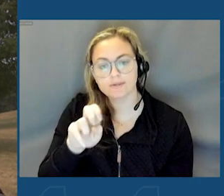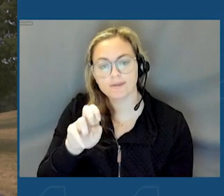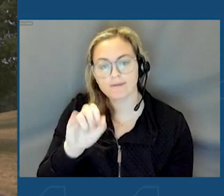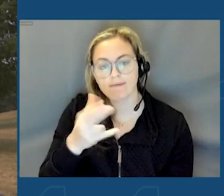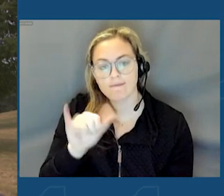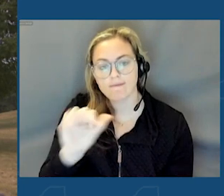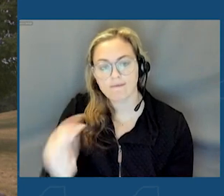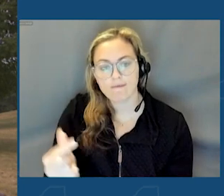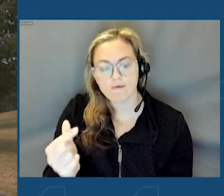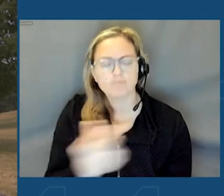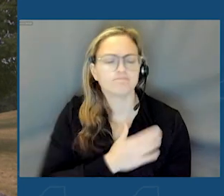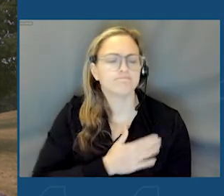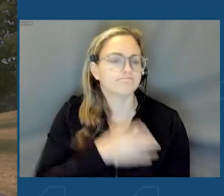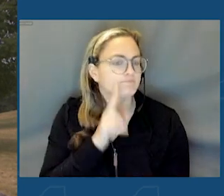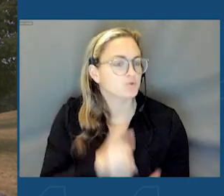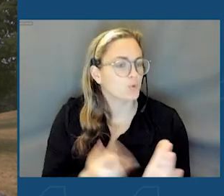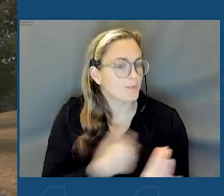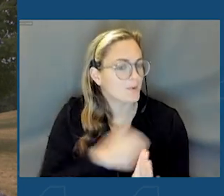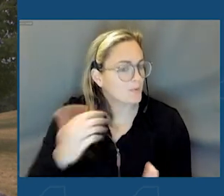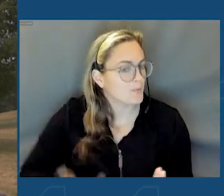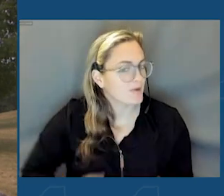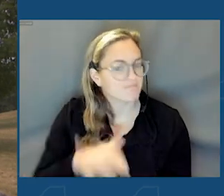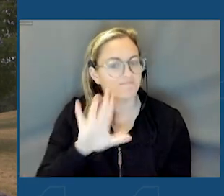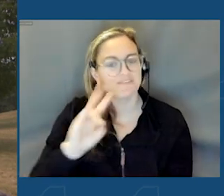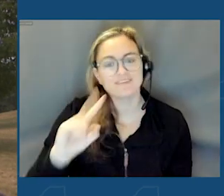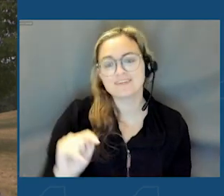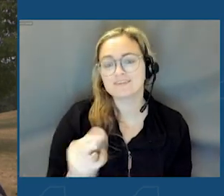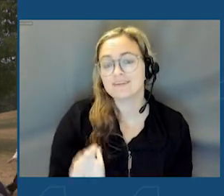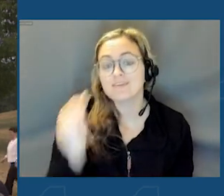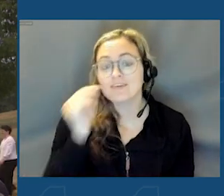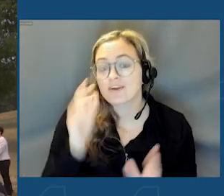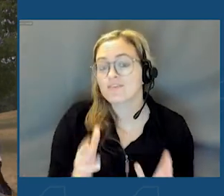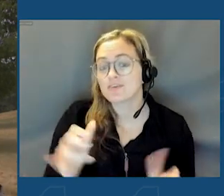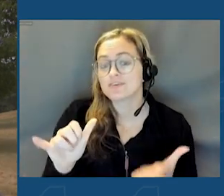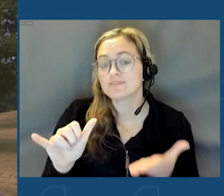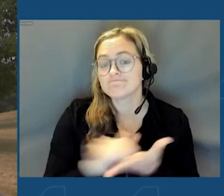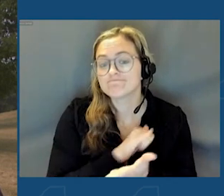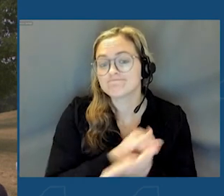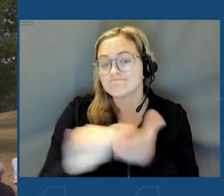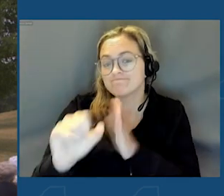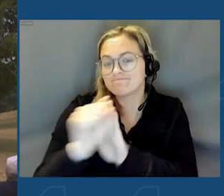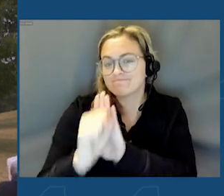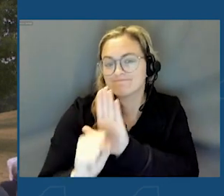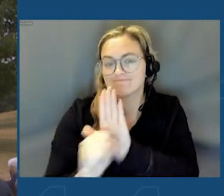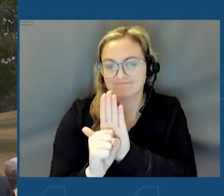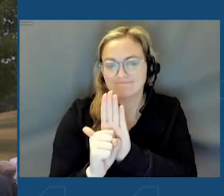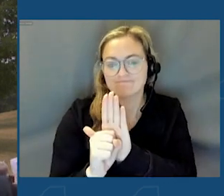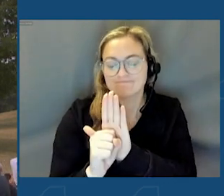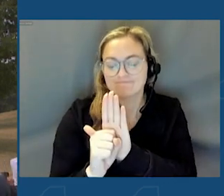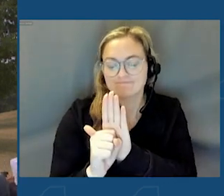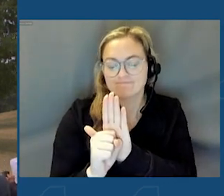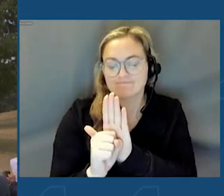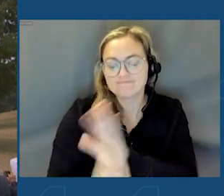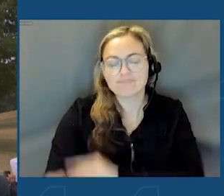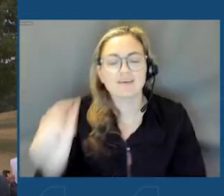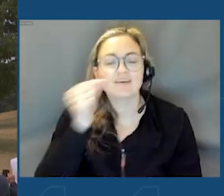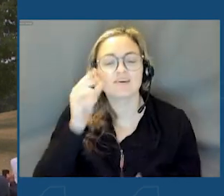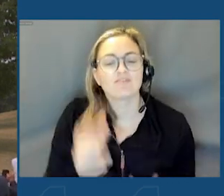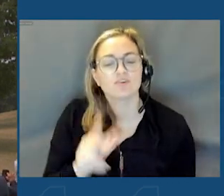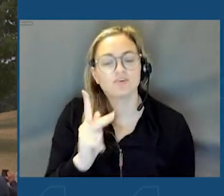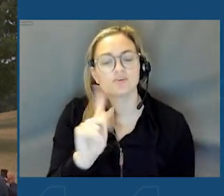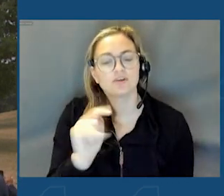And please join me in welcoming the 57th governor of the great state of New York, Governor